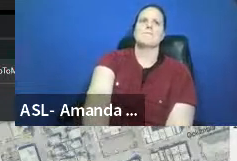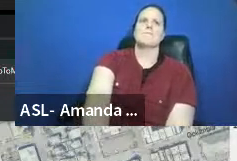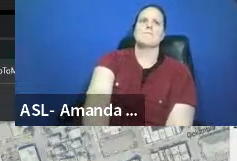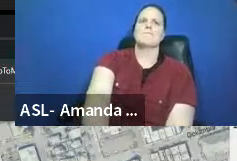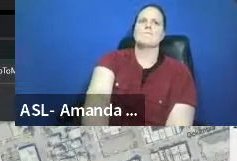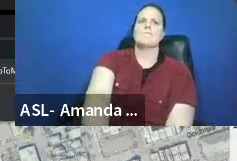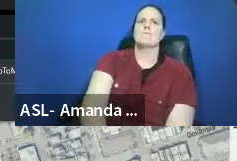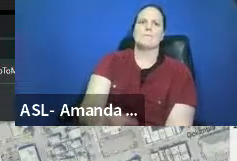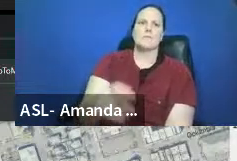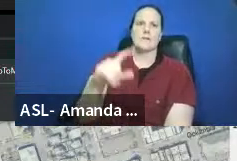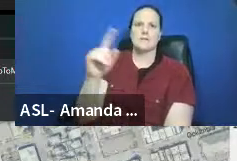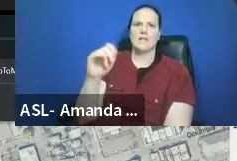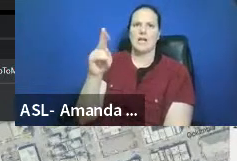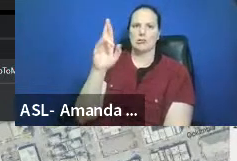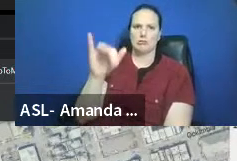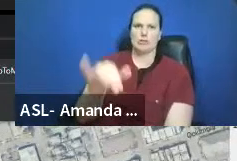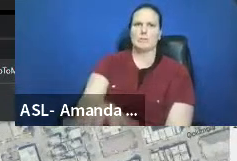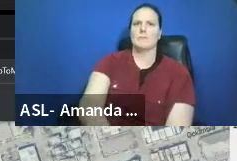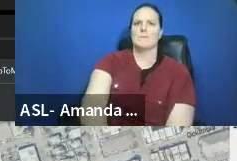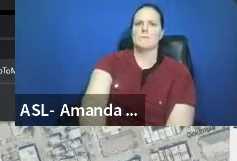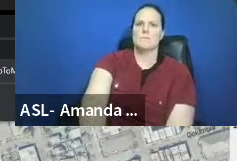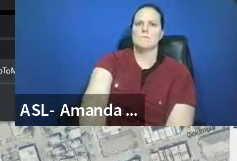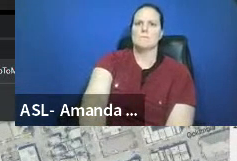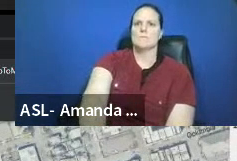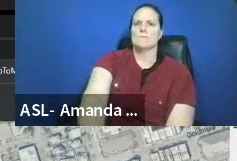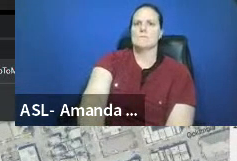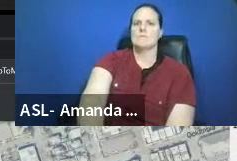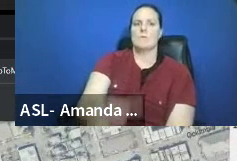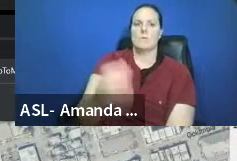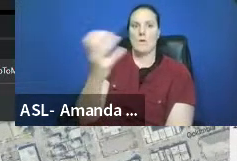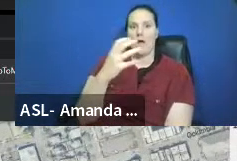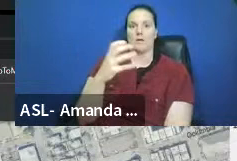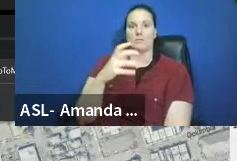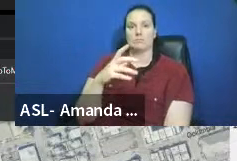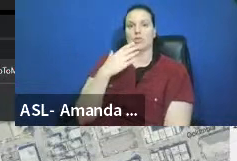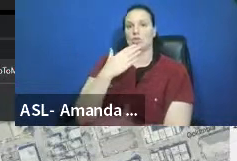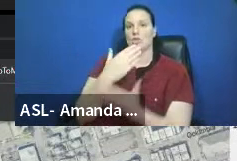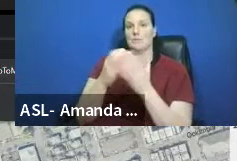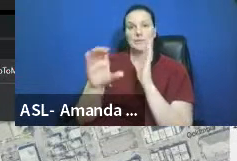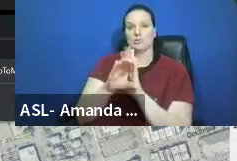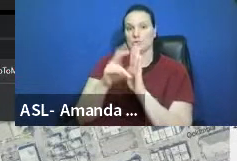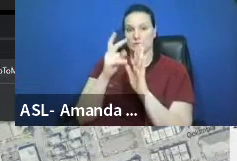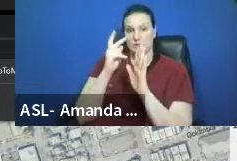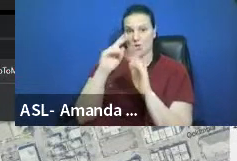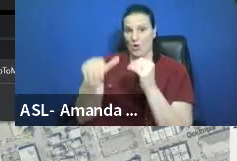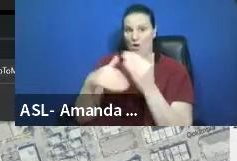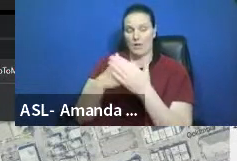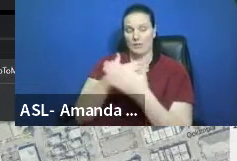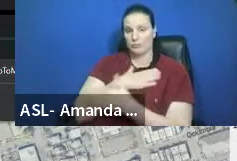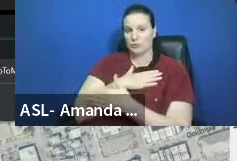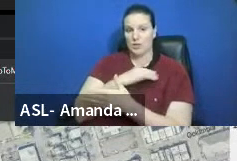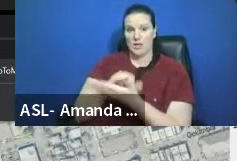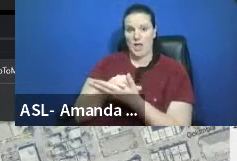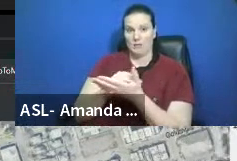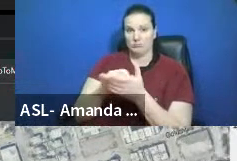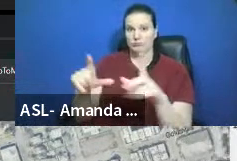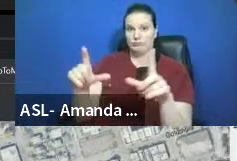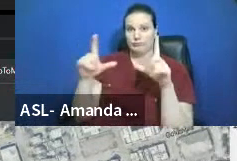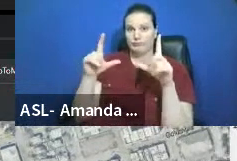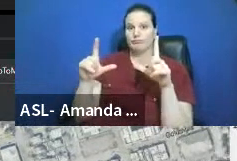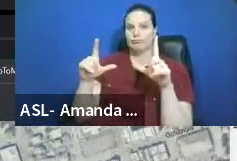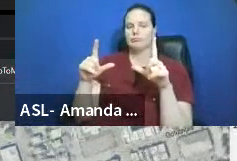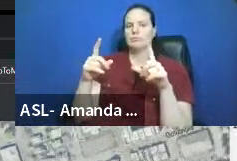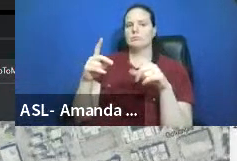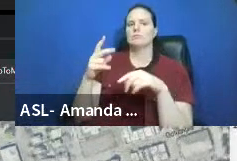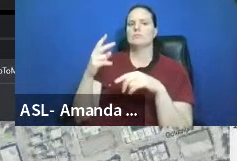Zachary? Thank you. It's really striking, the image, to see it all. I appreciate you laying that out for us. One of the things kind of putting on the